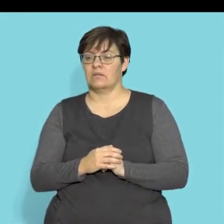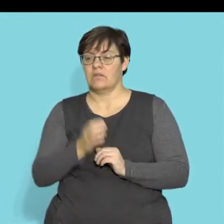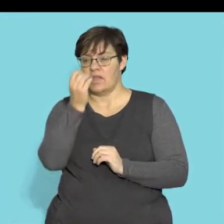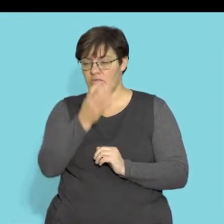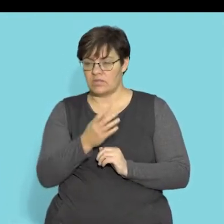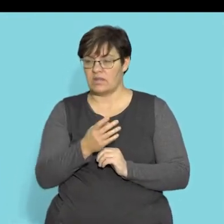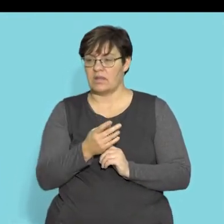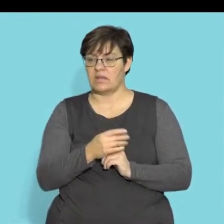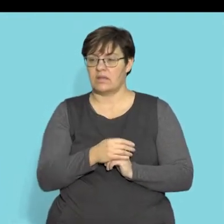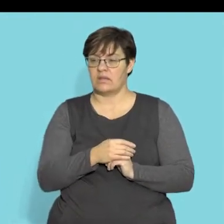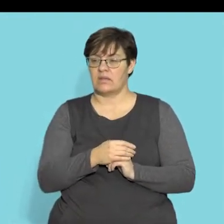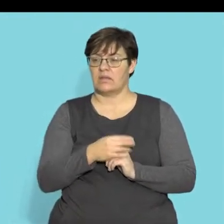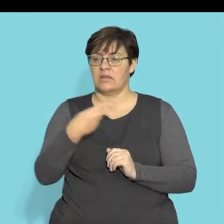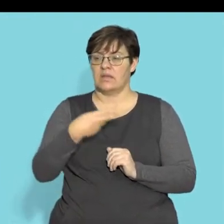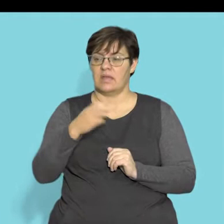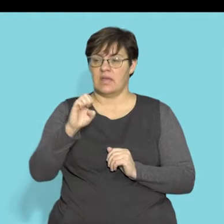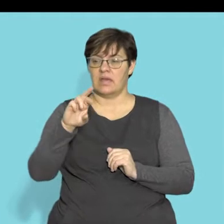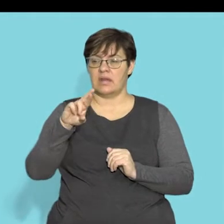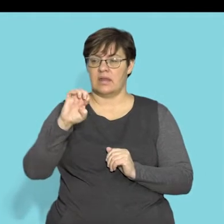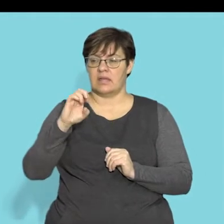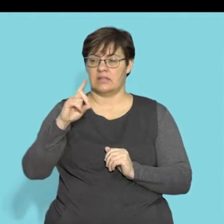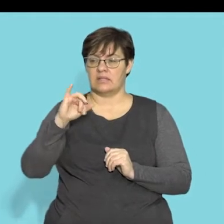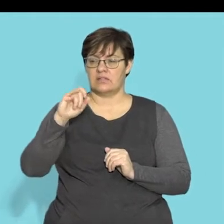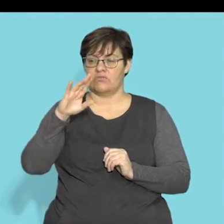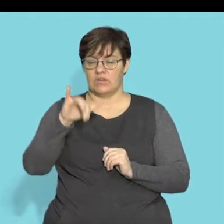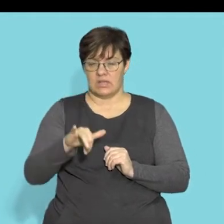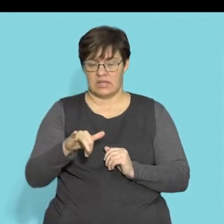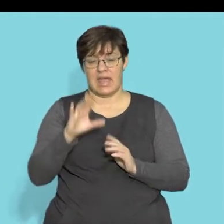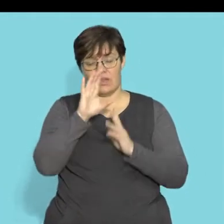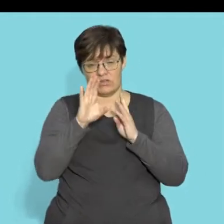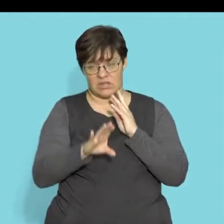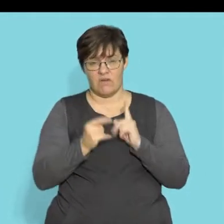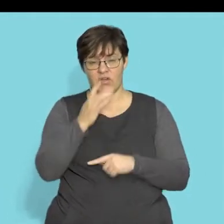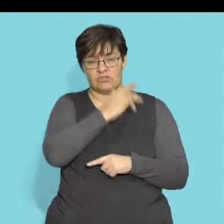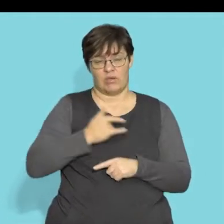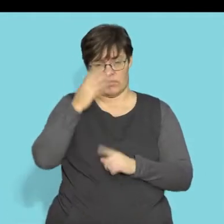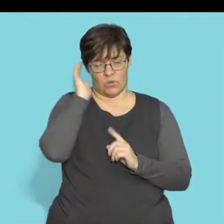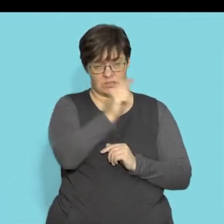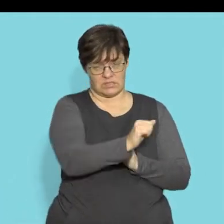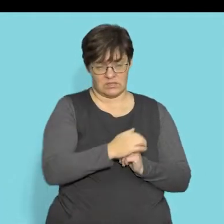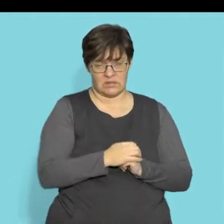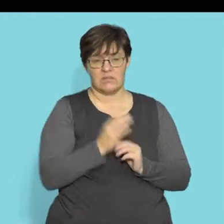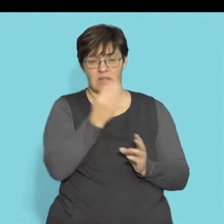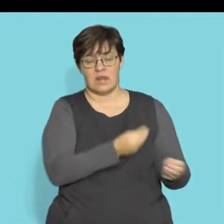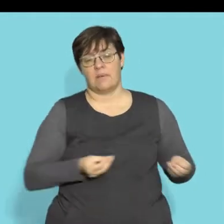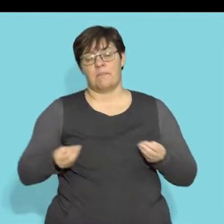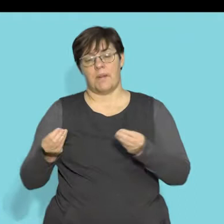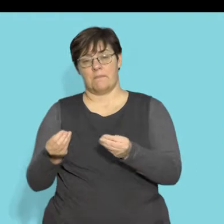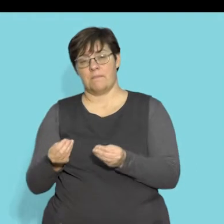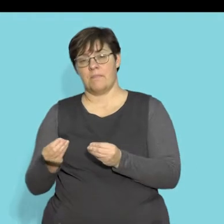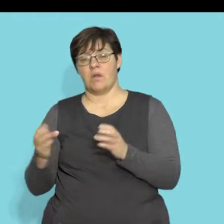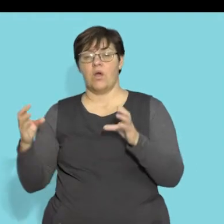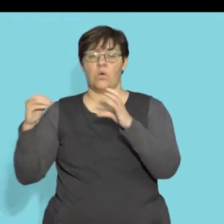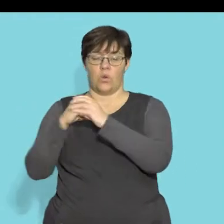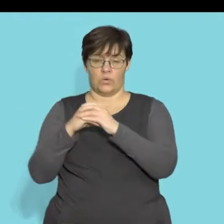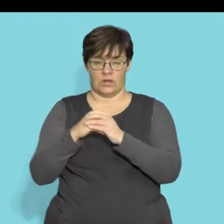genetic information or the hereditary characteristics in their chromosomes of the champion horse, which we then pass on to the